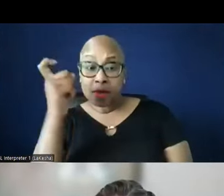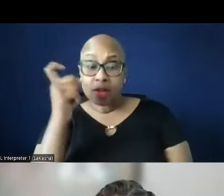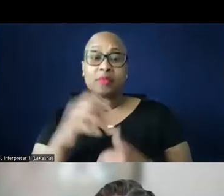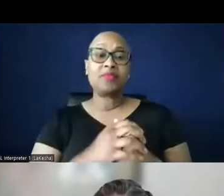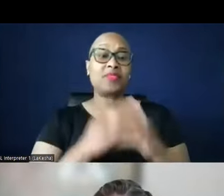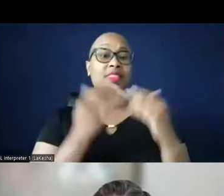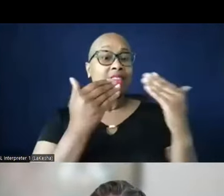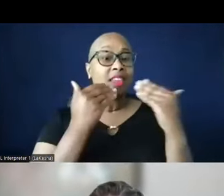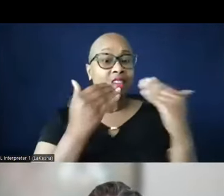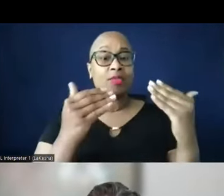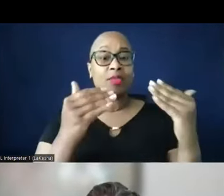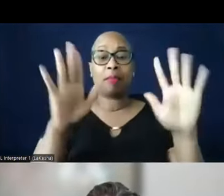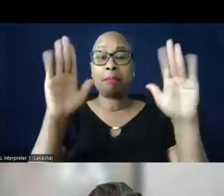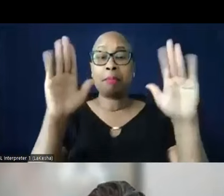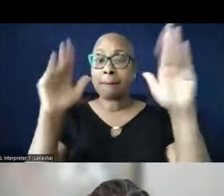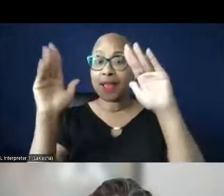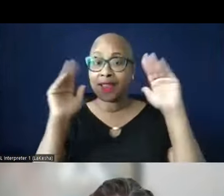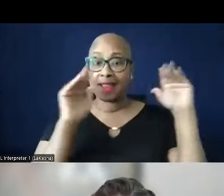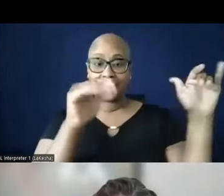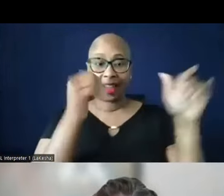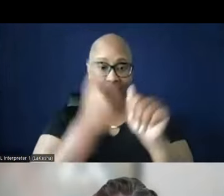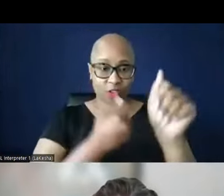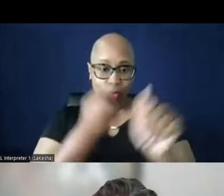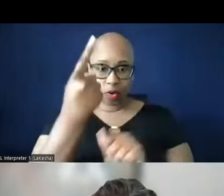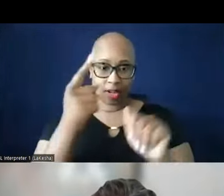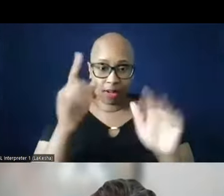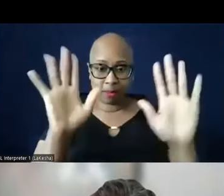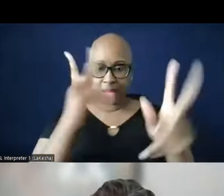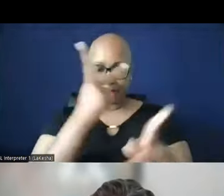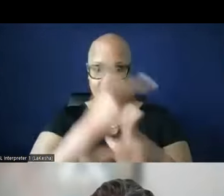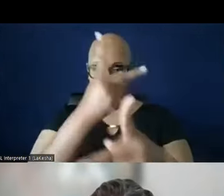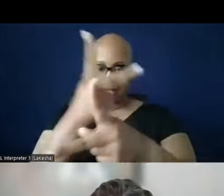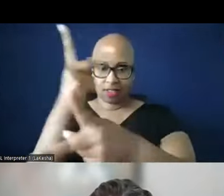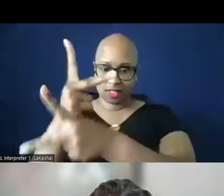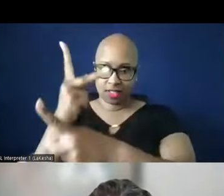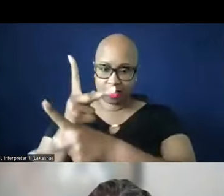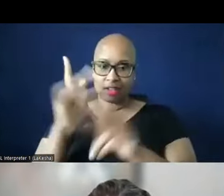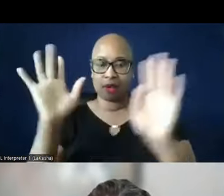so long. Take care, everyone. Bye-bye. Thank you. Bye-bye. Thank you.